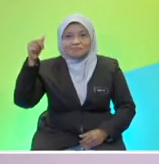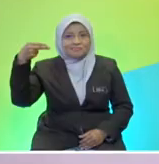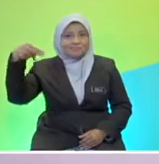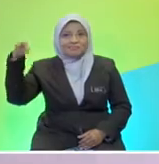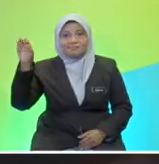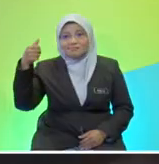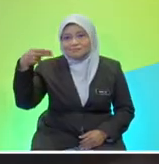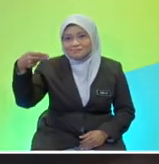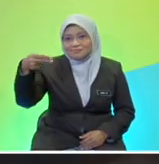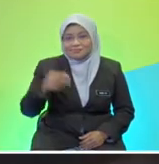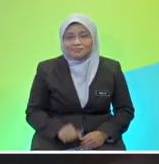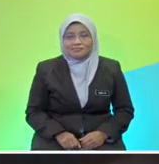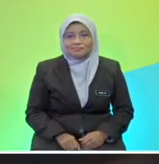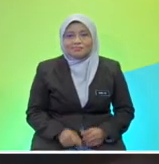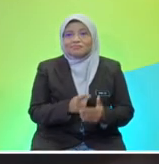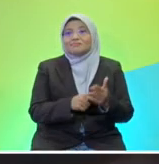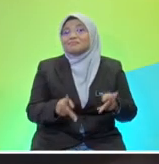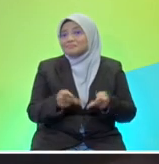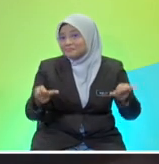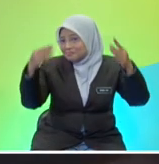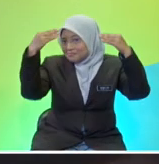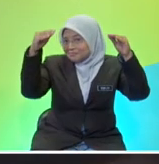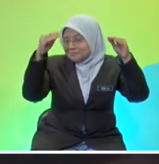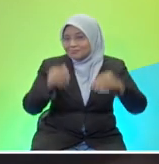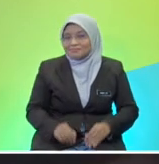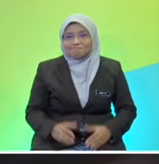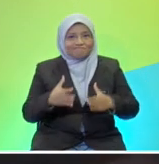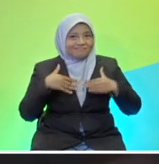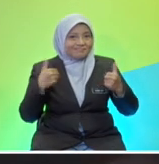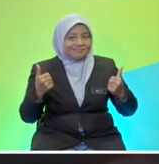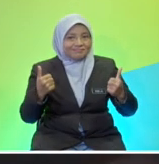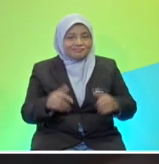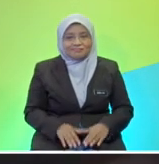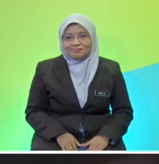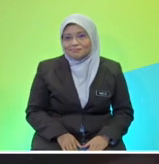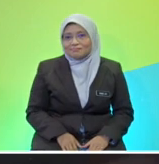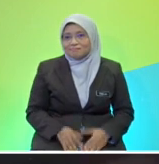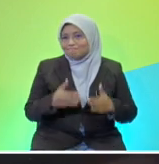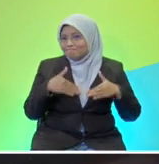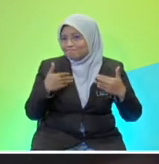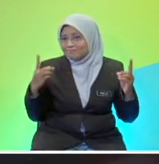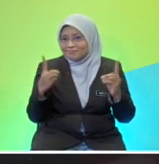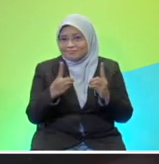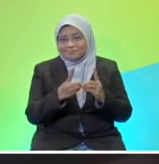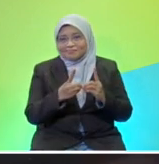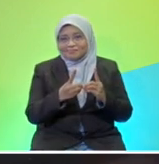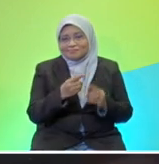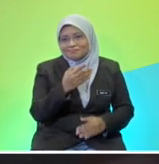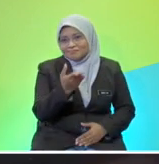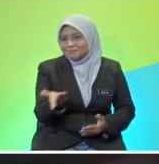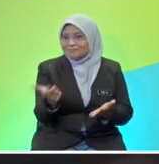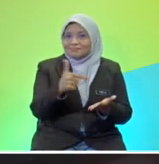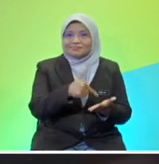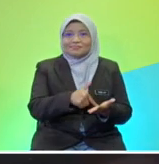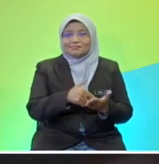are you, Teacher Rahma? Fine, thank you, Hanif. Nice to see you again. It's always nice to see you. And I noticed that you have a lot